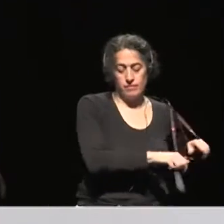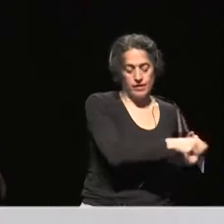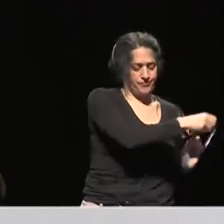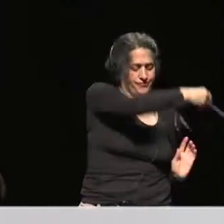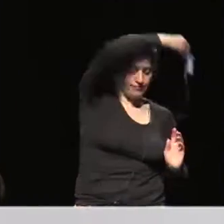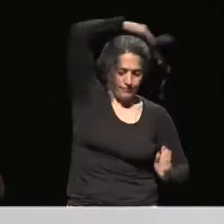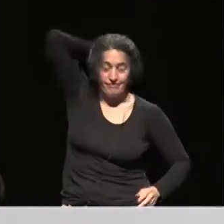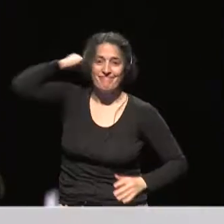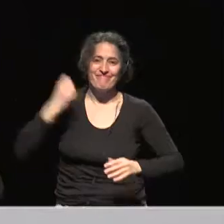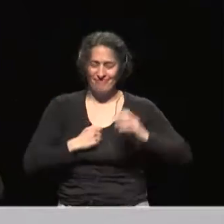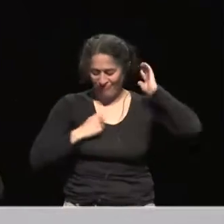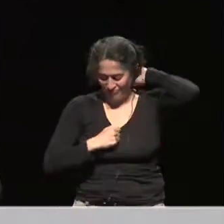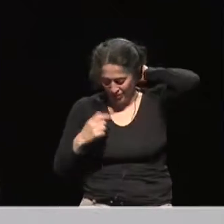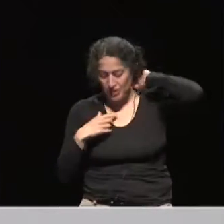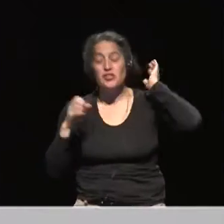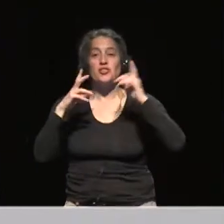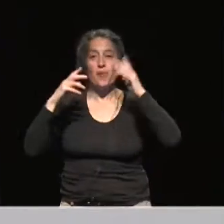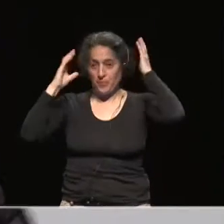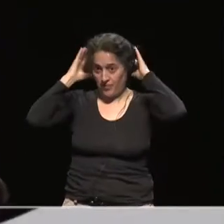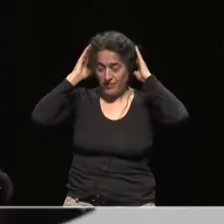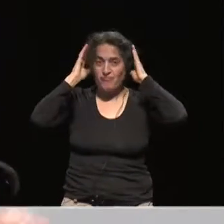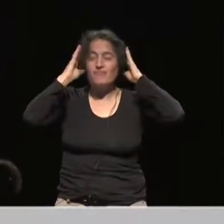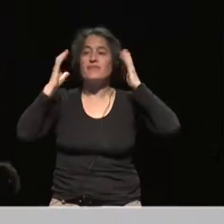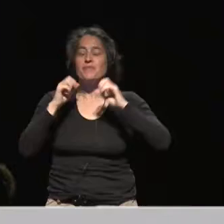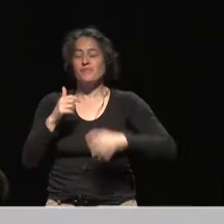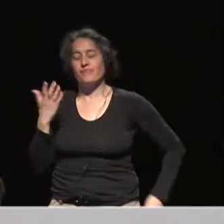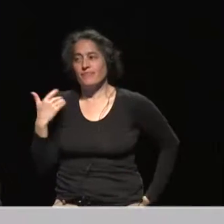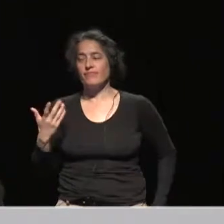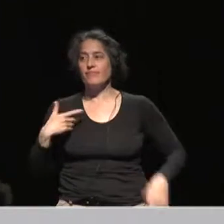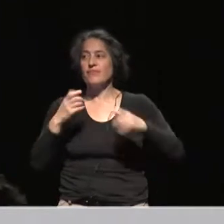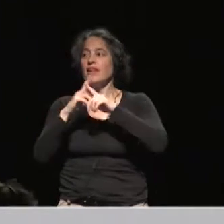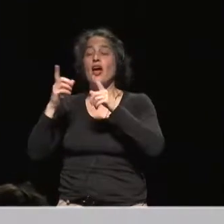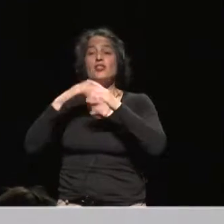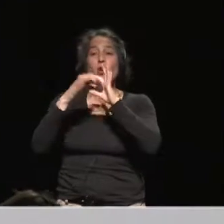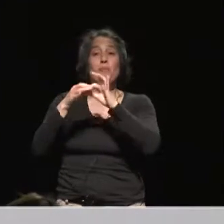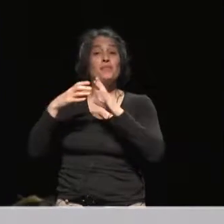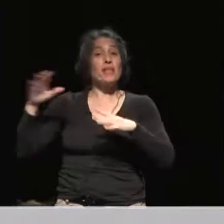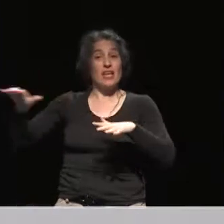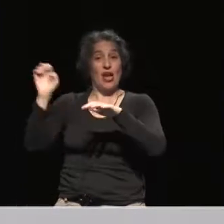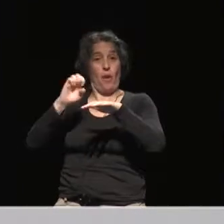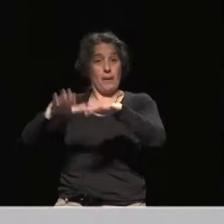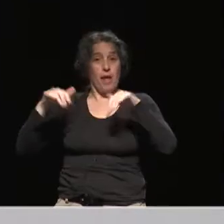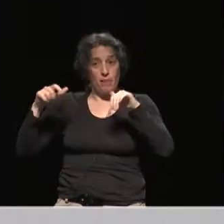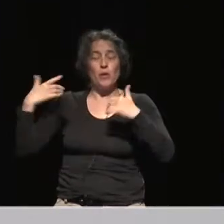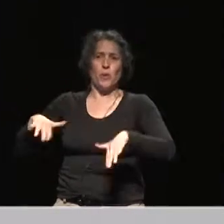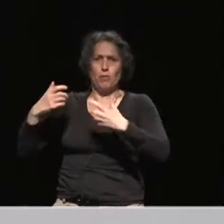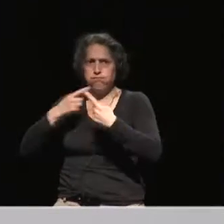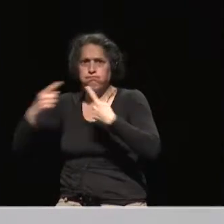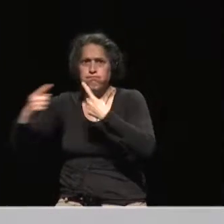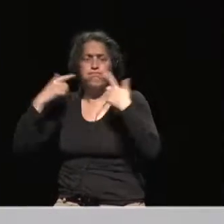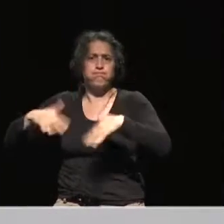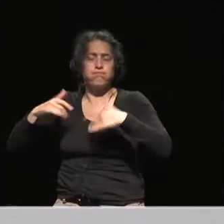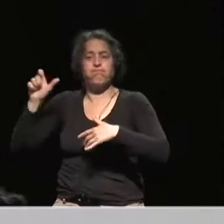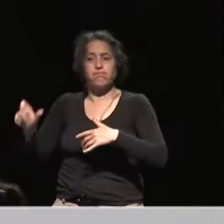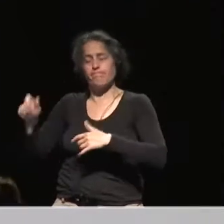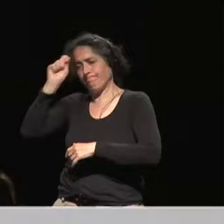Now, for those of you who would like to use internet, you have the password there, but it will work only in this room, so